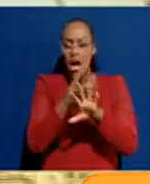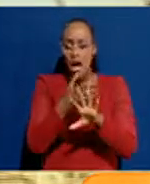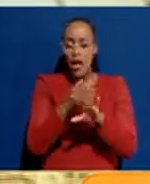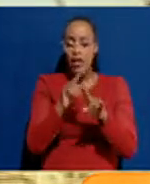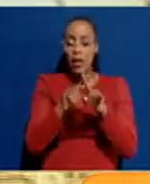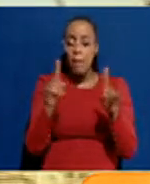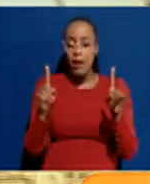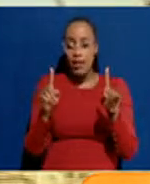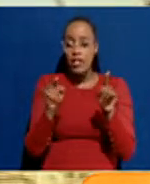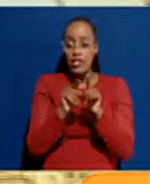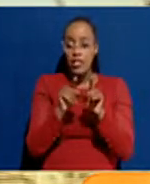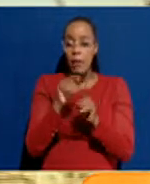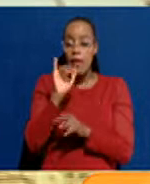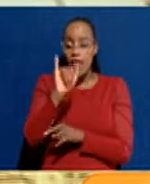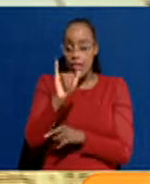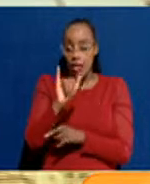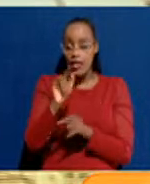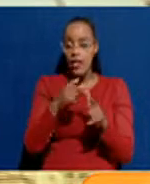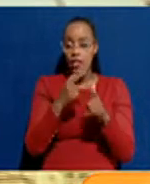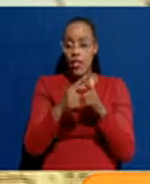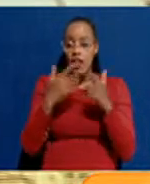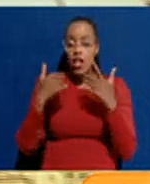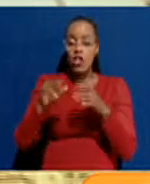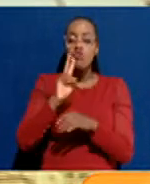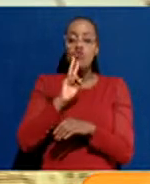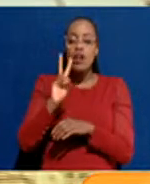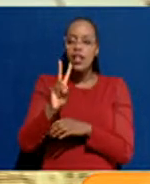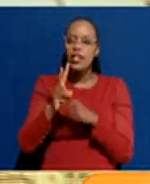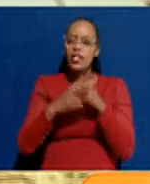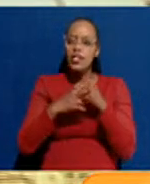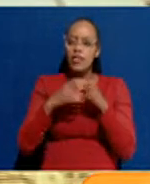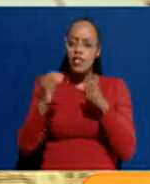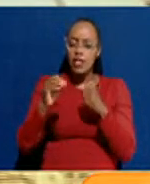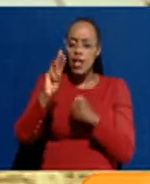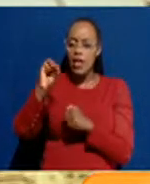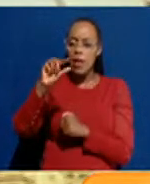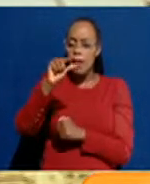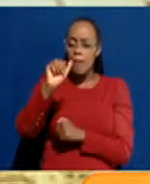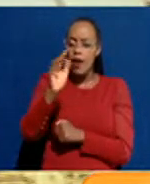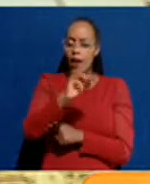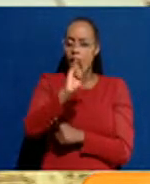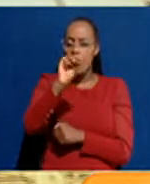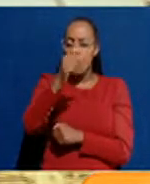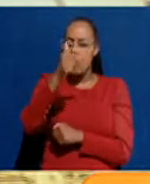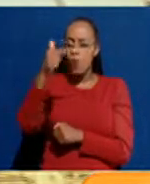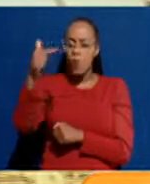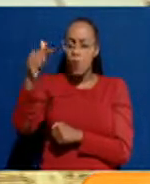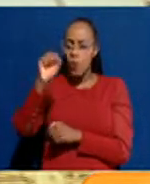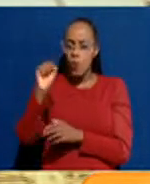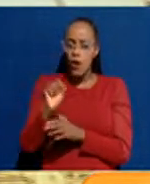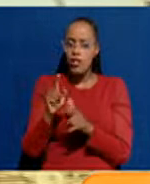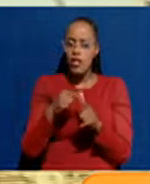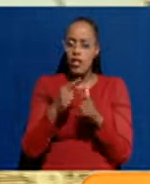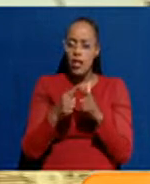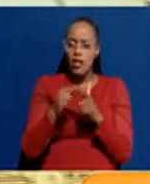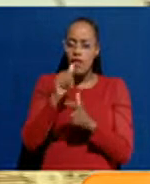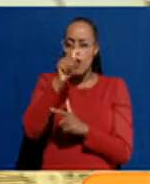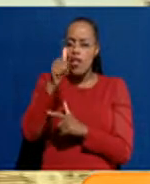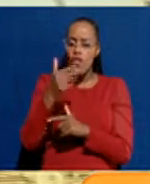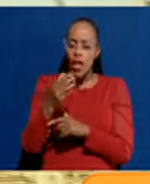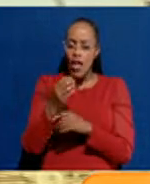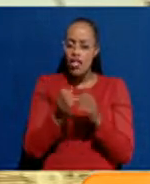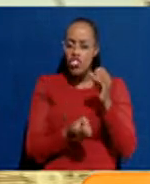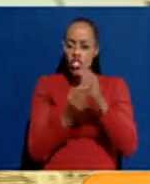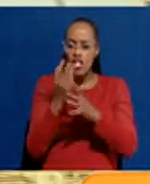yes, the plant did trip, and we lost 270 megawatts. The moment we lost the 270 megawatts, the rest of the generation were